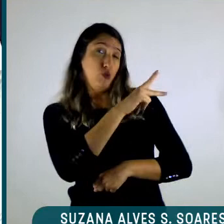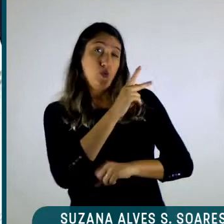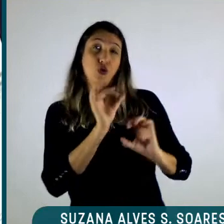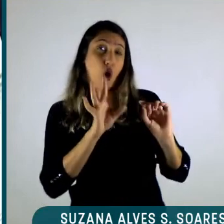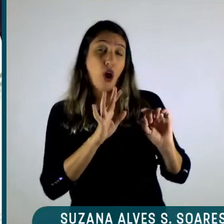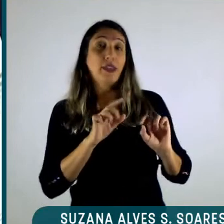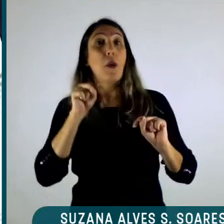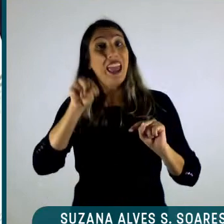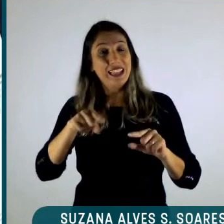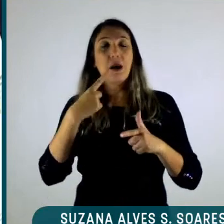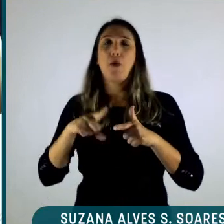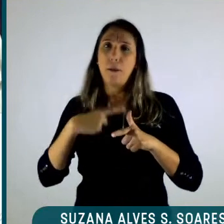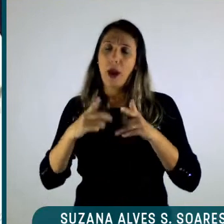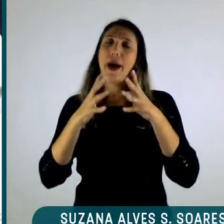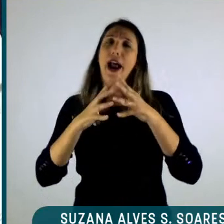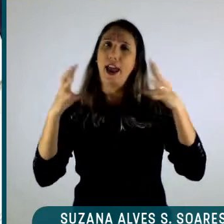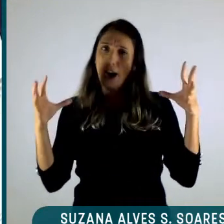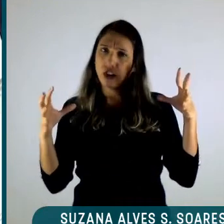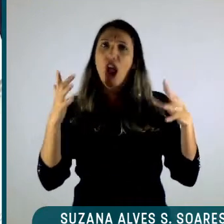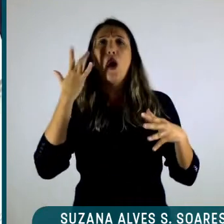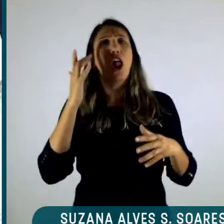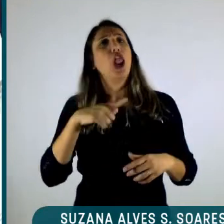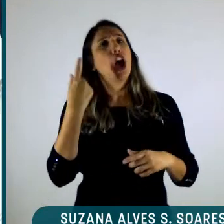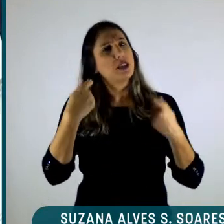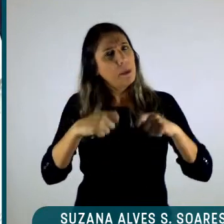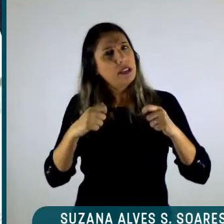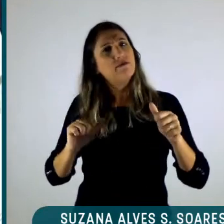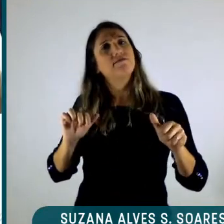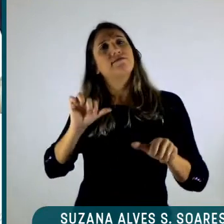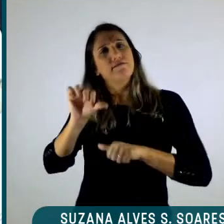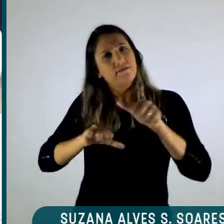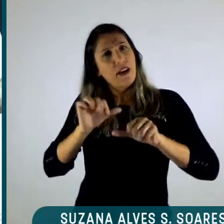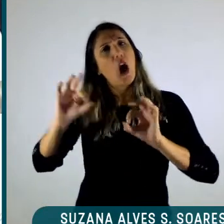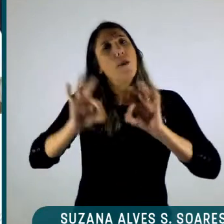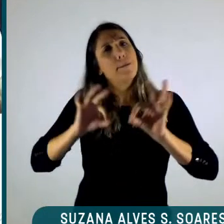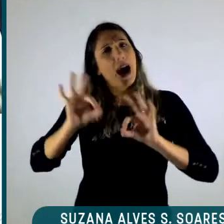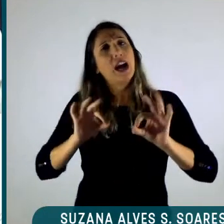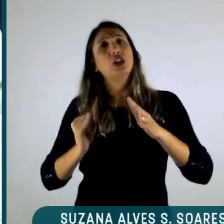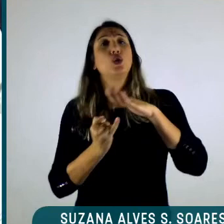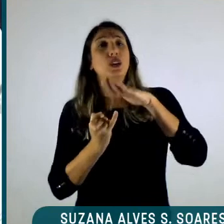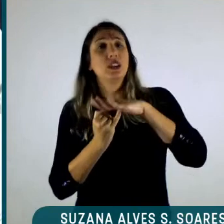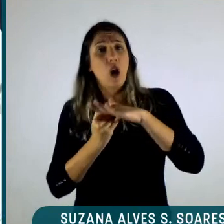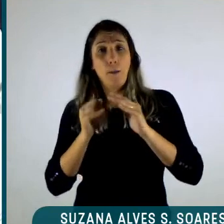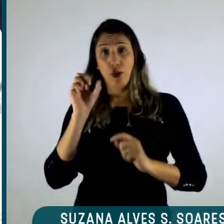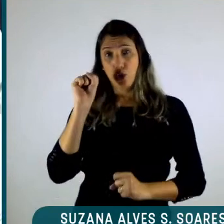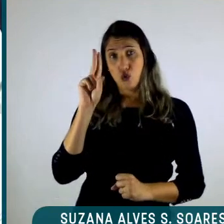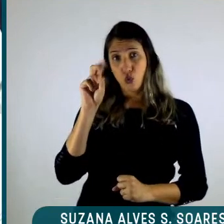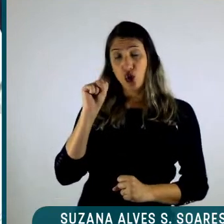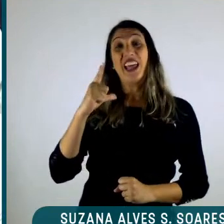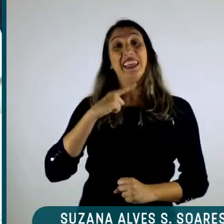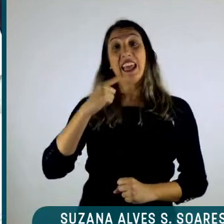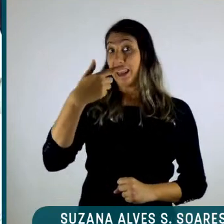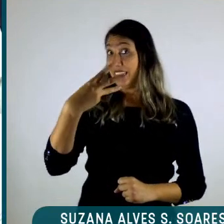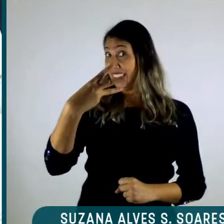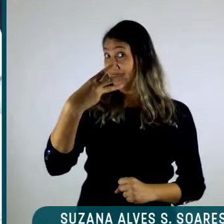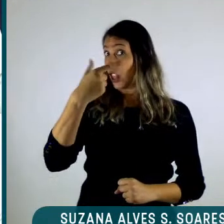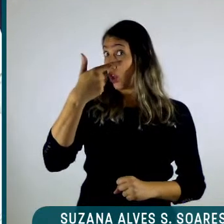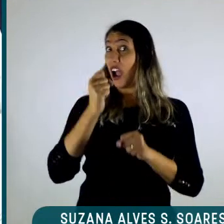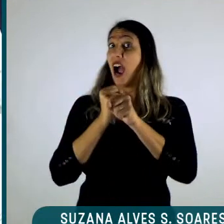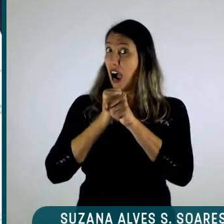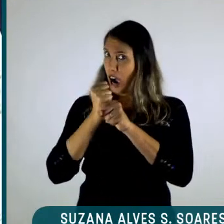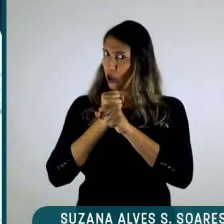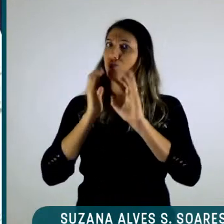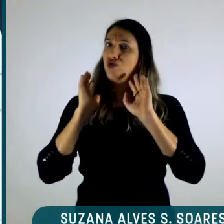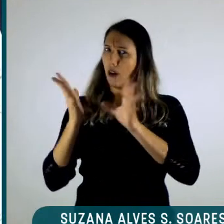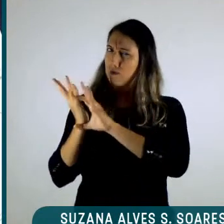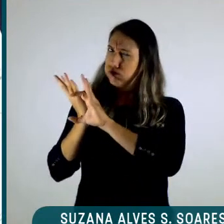policy. So this is a huge problem. I guess we should modernize our institutions. The health system is